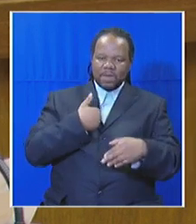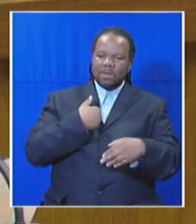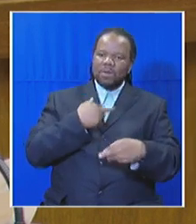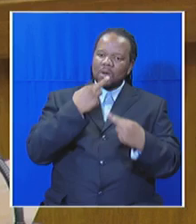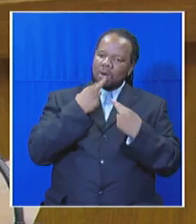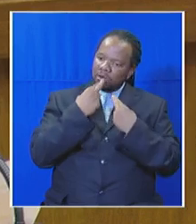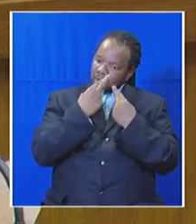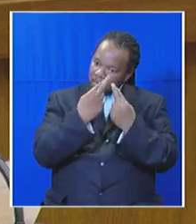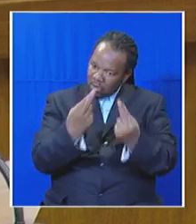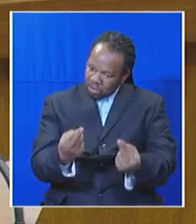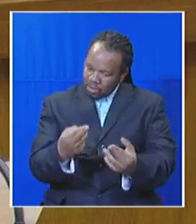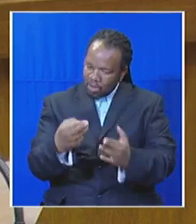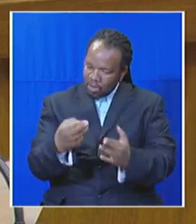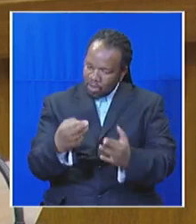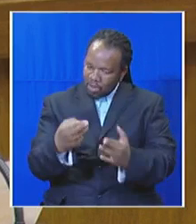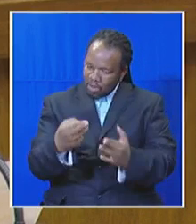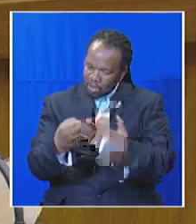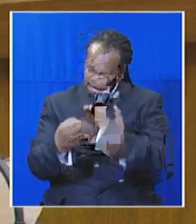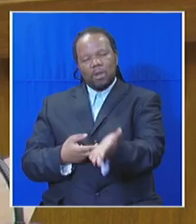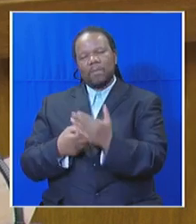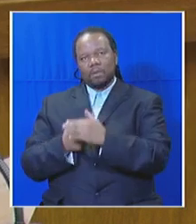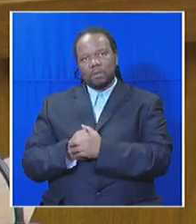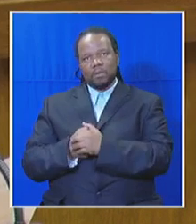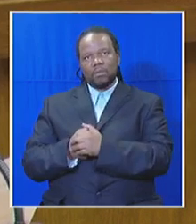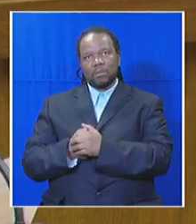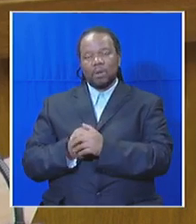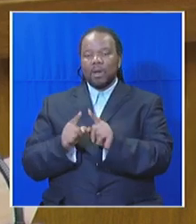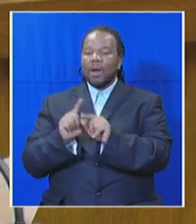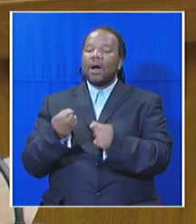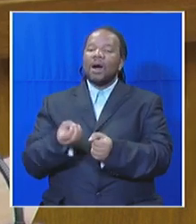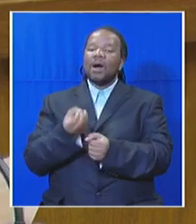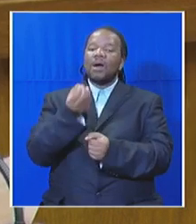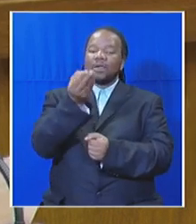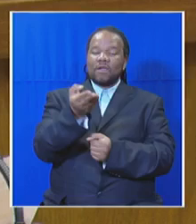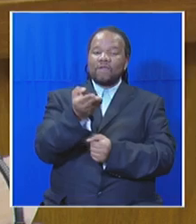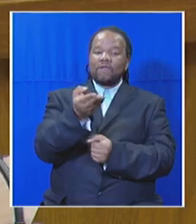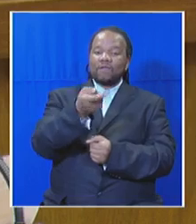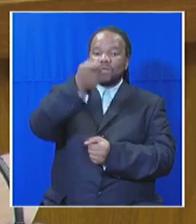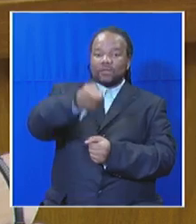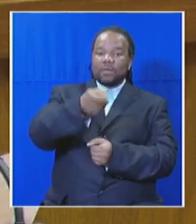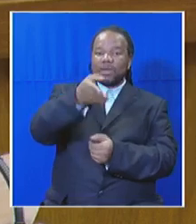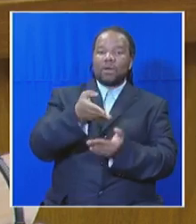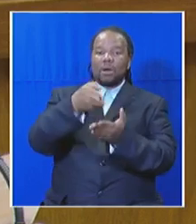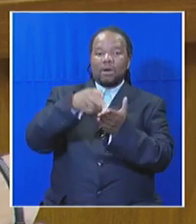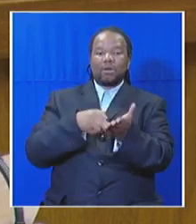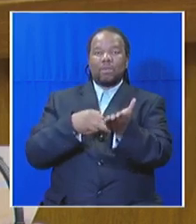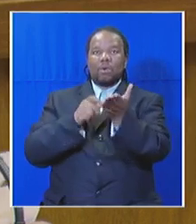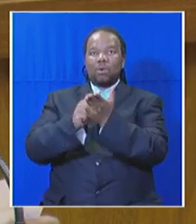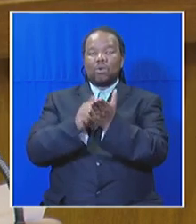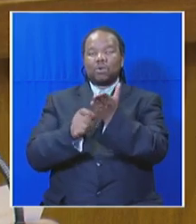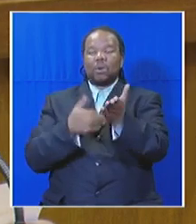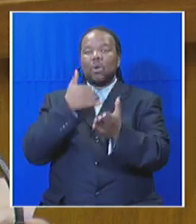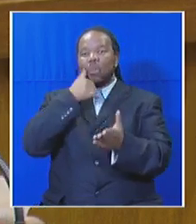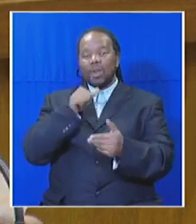I submitted a report to the Speaker and to the Speaker in